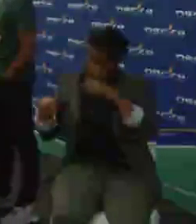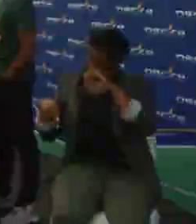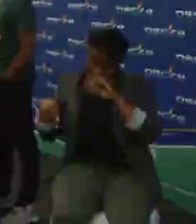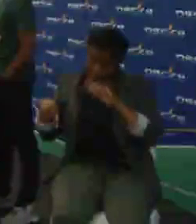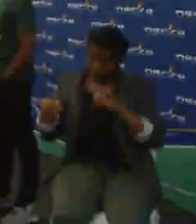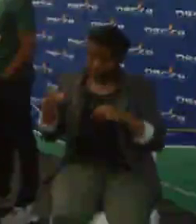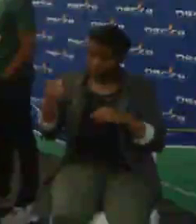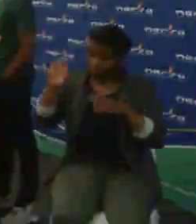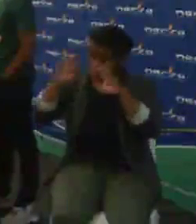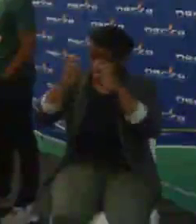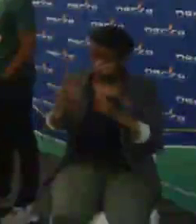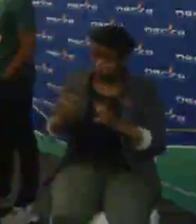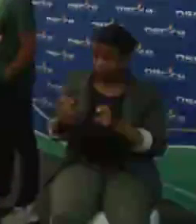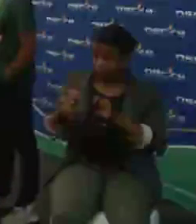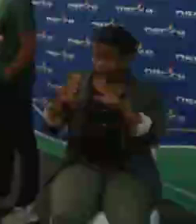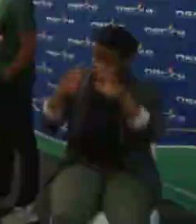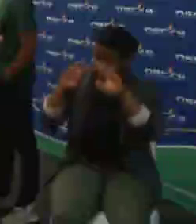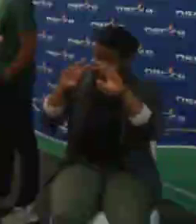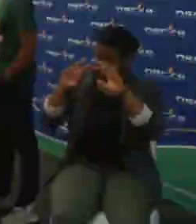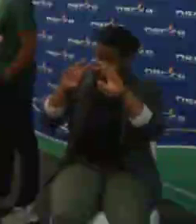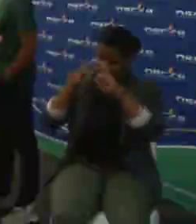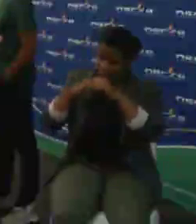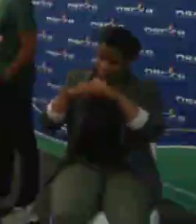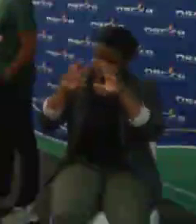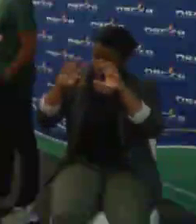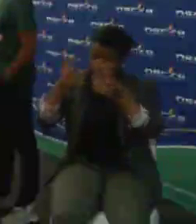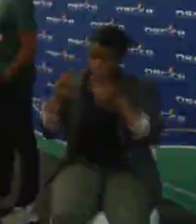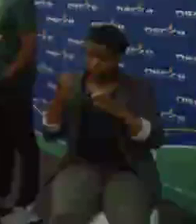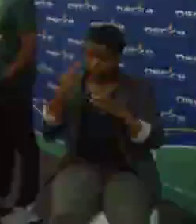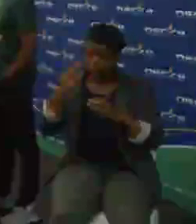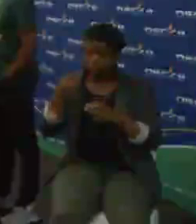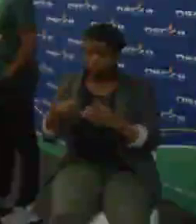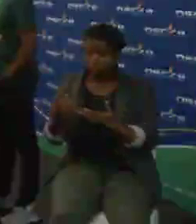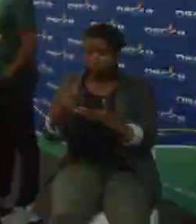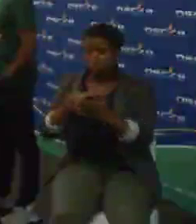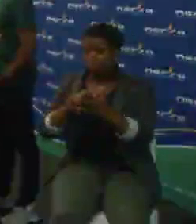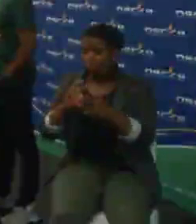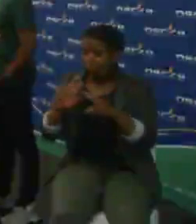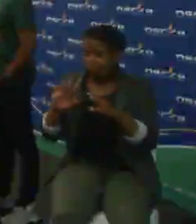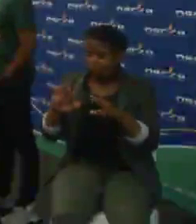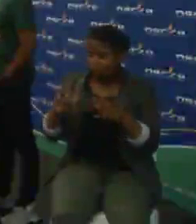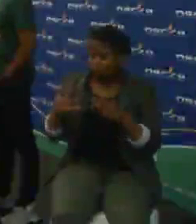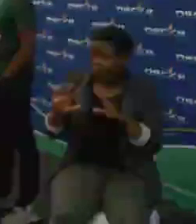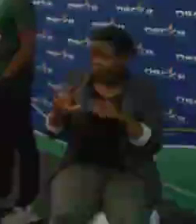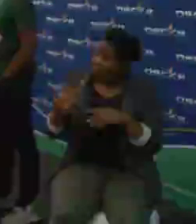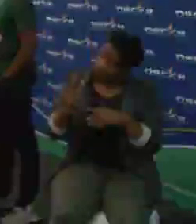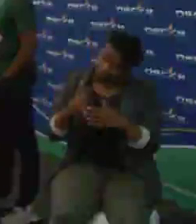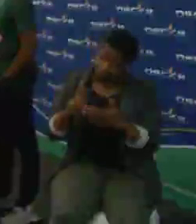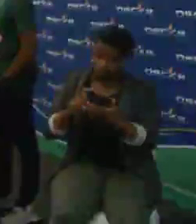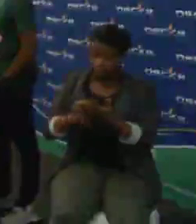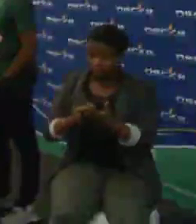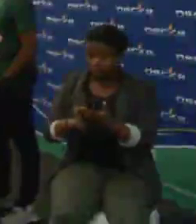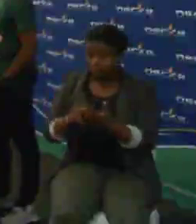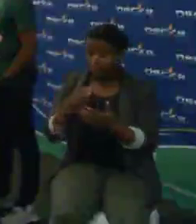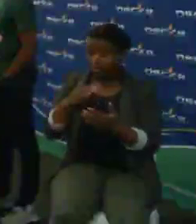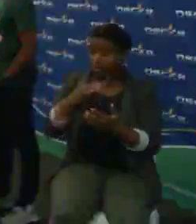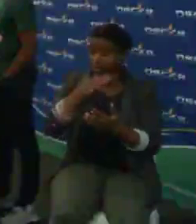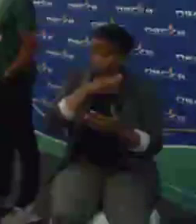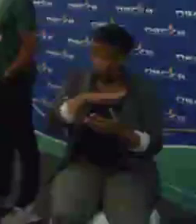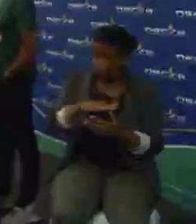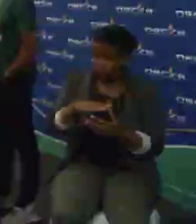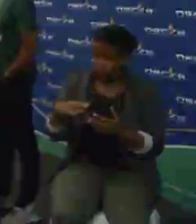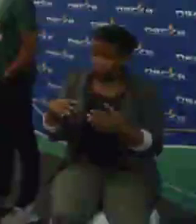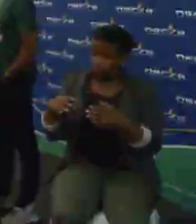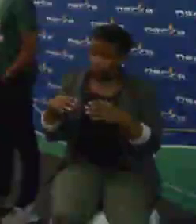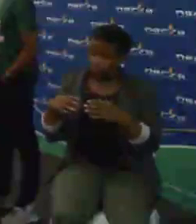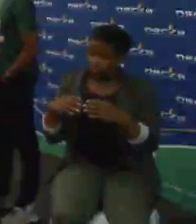because Eskom can still determine what the demand will be. In fact, what we initially had said is that keep to the 2010 IRP because that's what